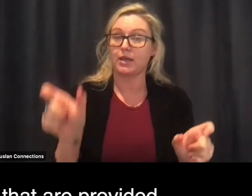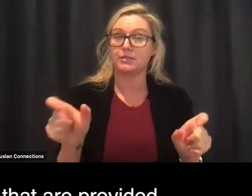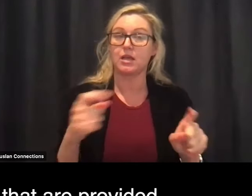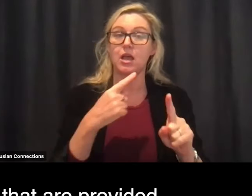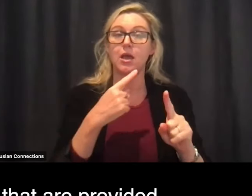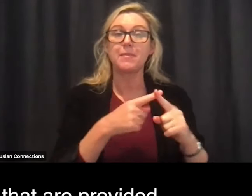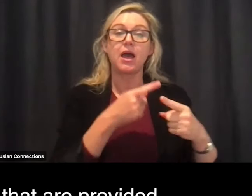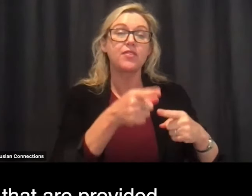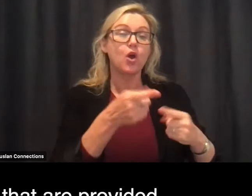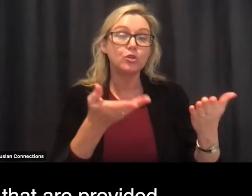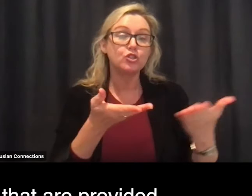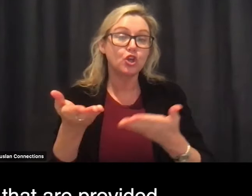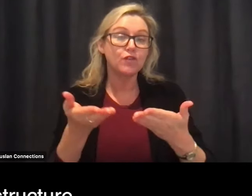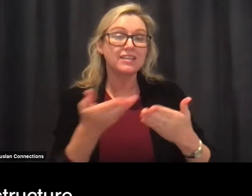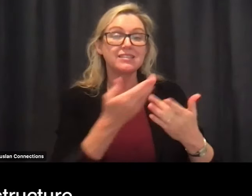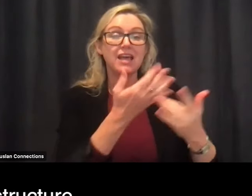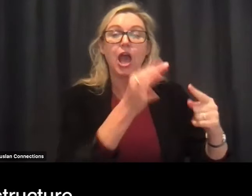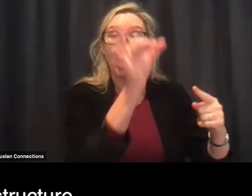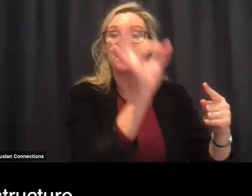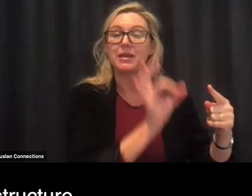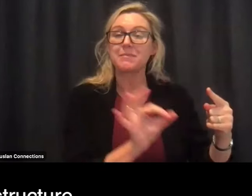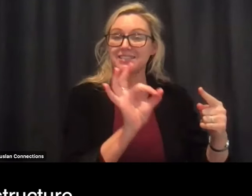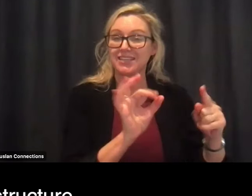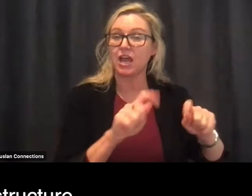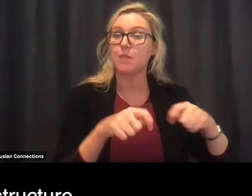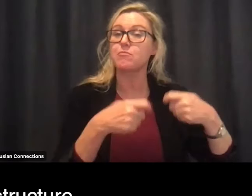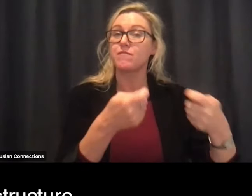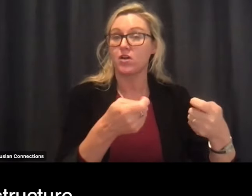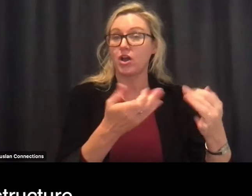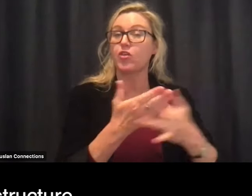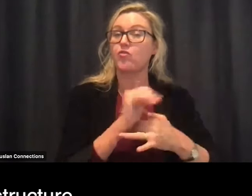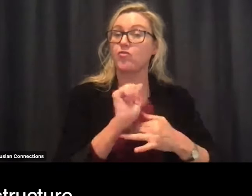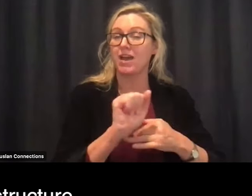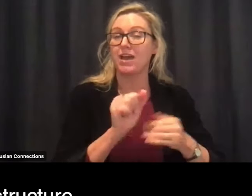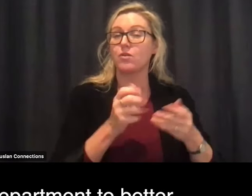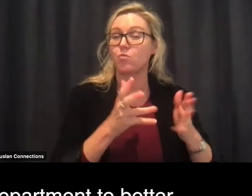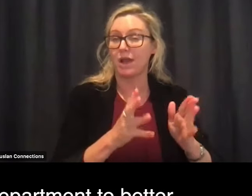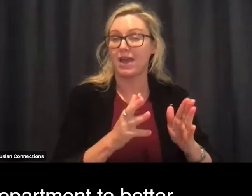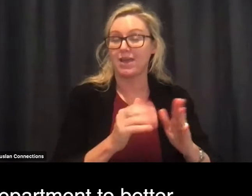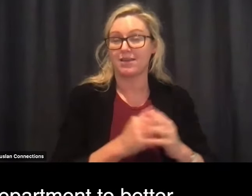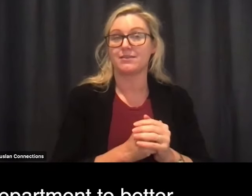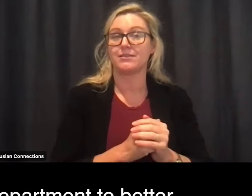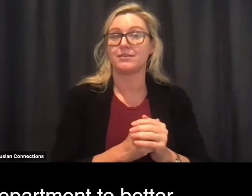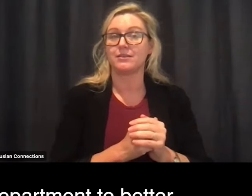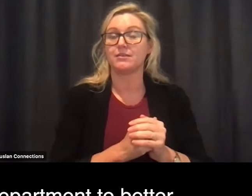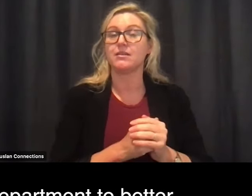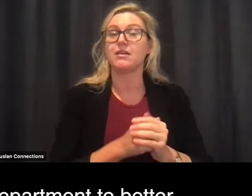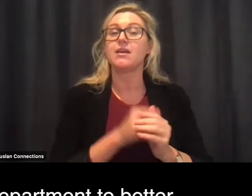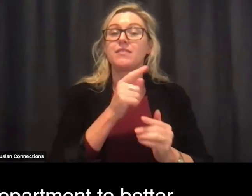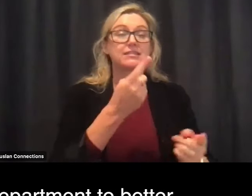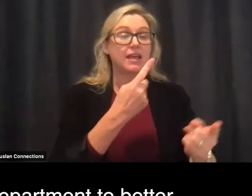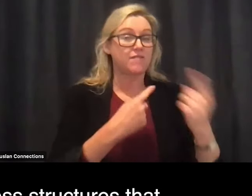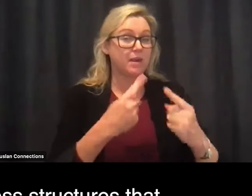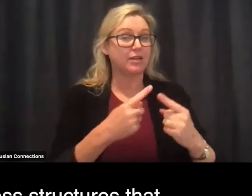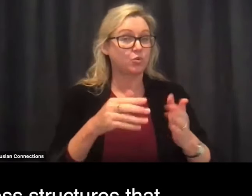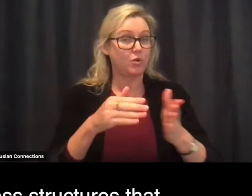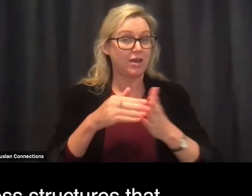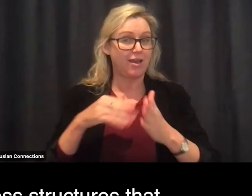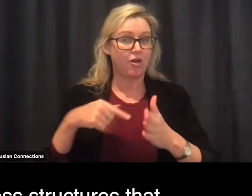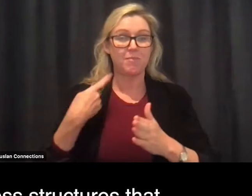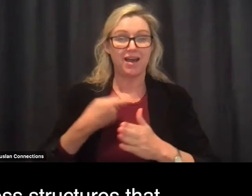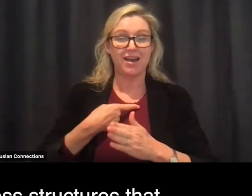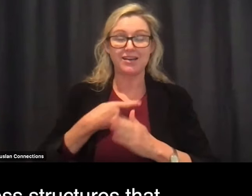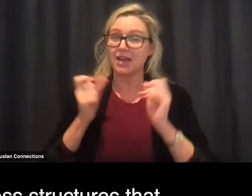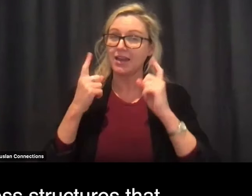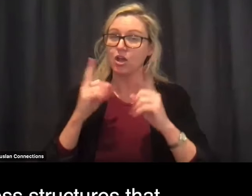of those services that are provided through this type of structure. This information will help the department to better understand the